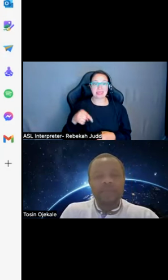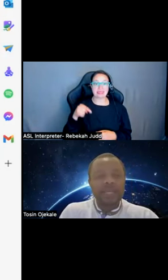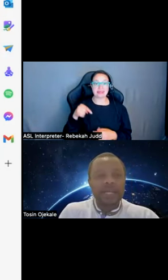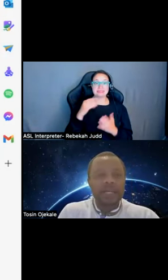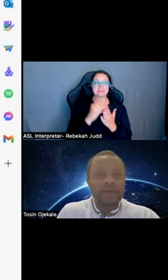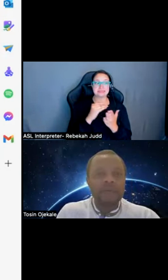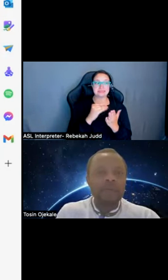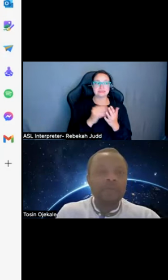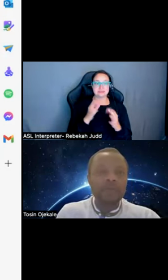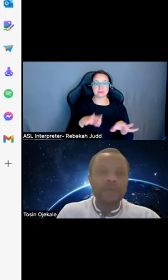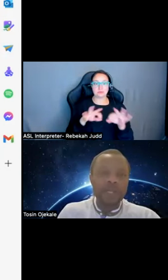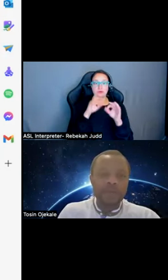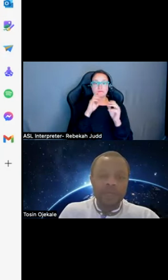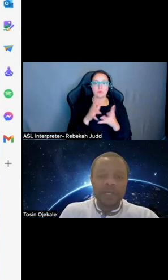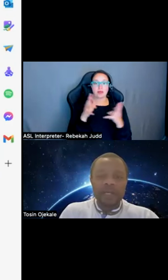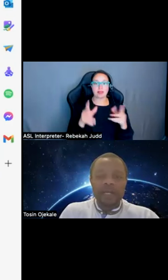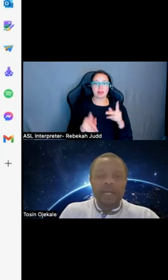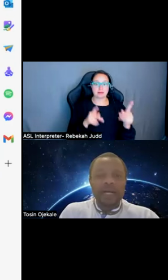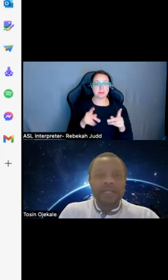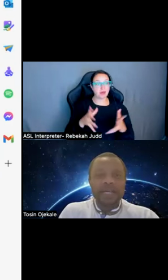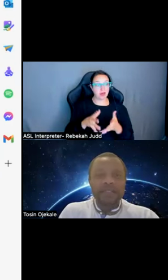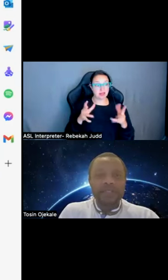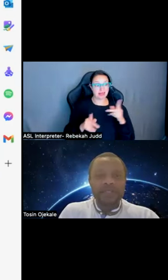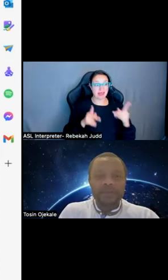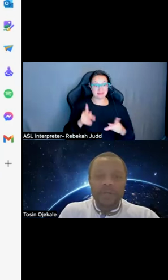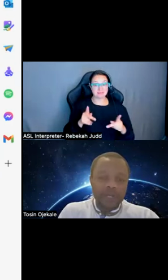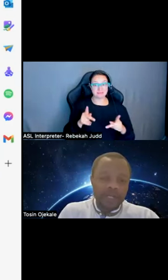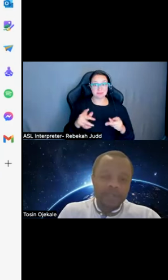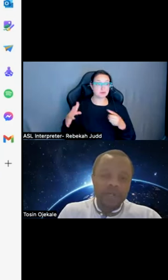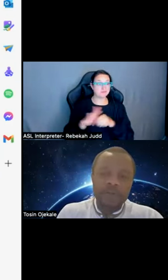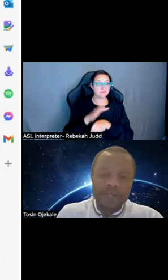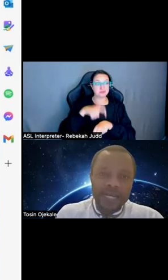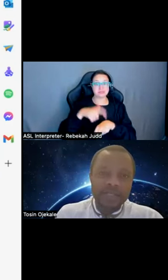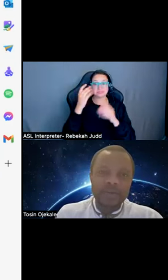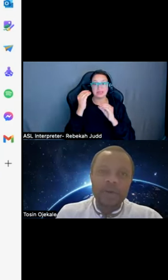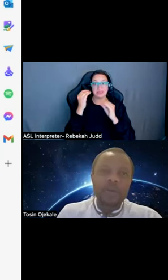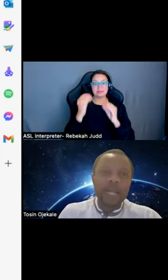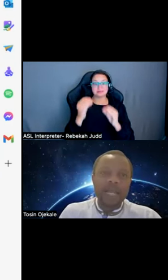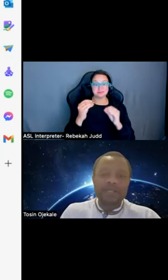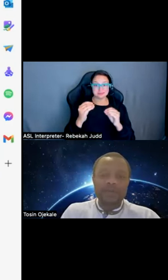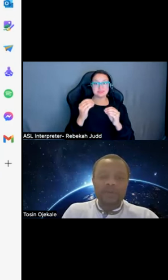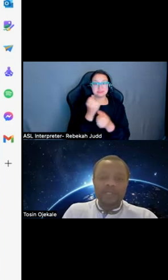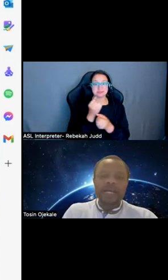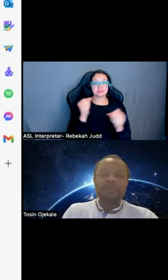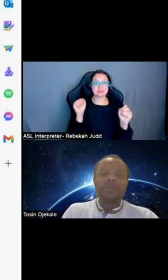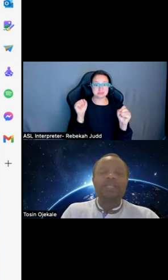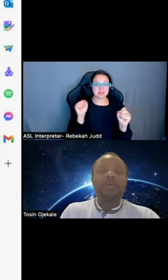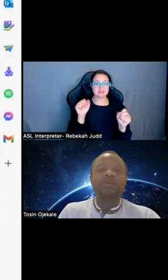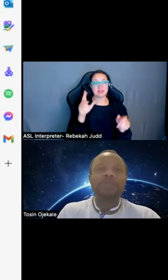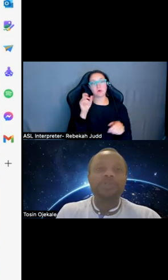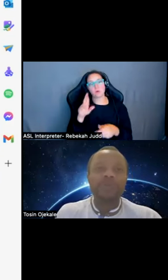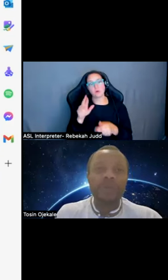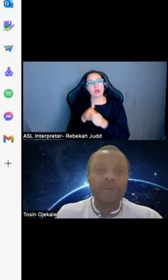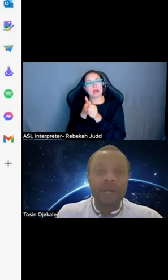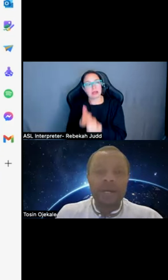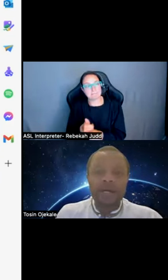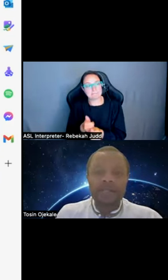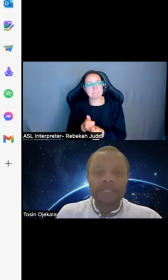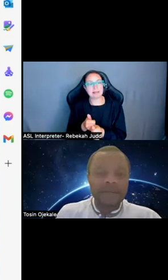is something that a lot of people do for a living. They are just regulatory officers or compliance officers when it comes